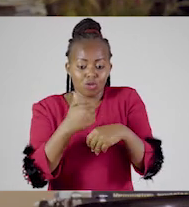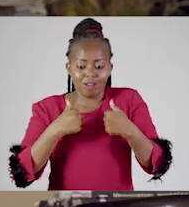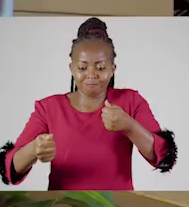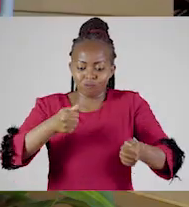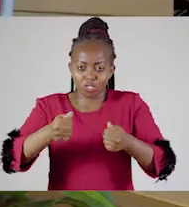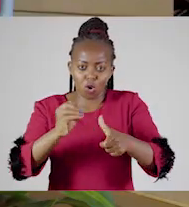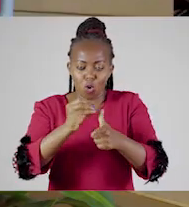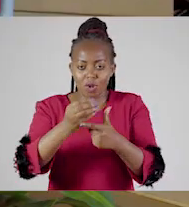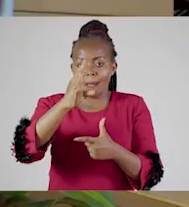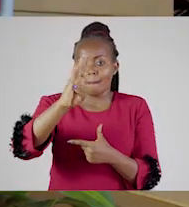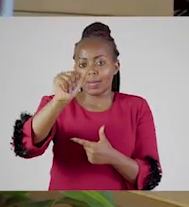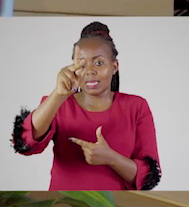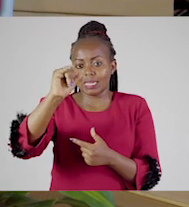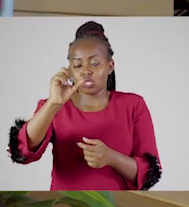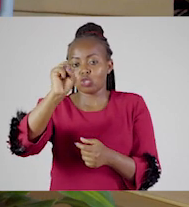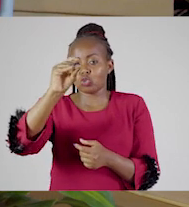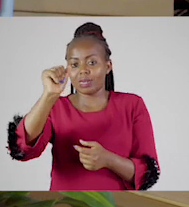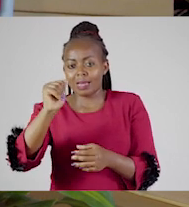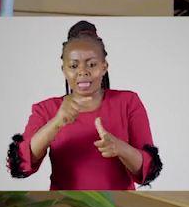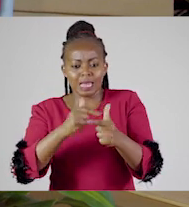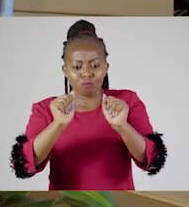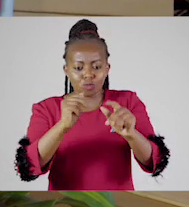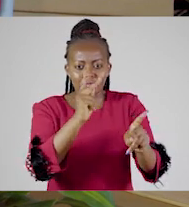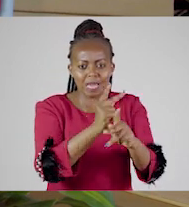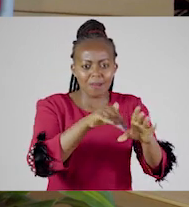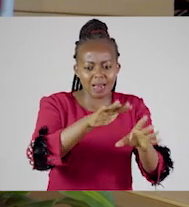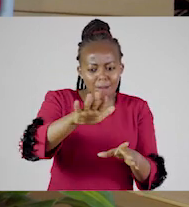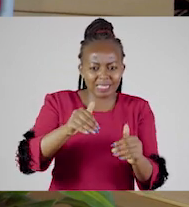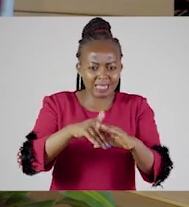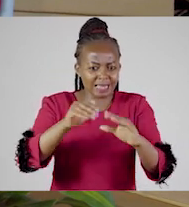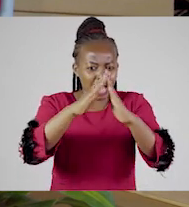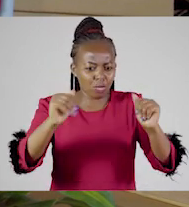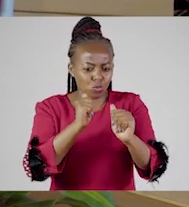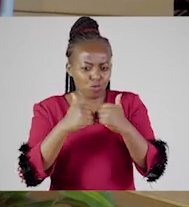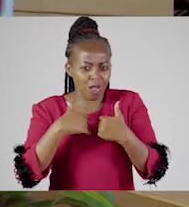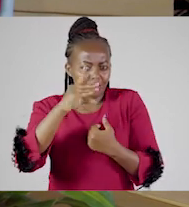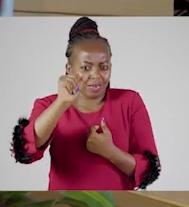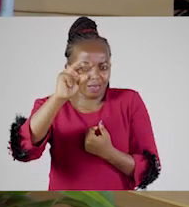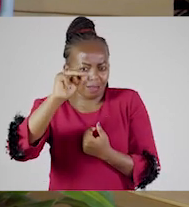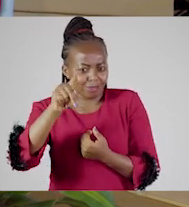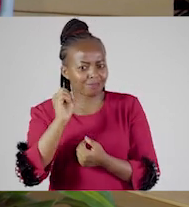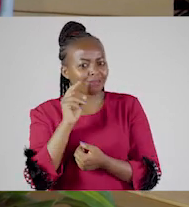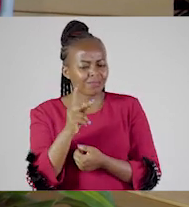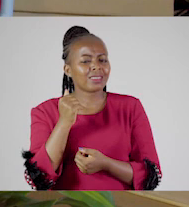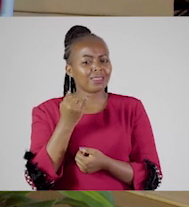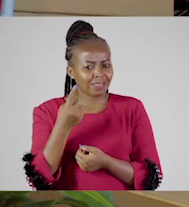bowl, which you can place in suspected damp areas. Oh, I see. I